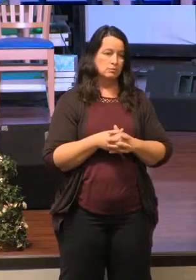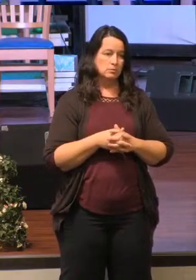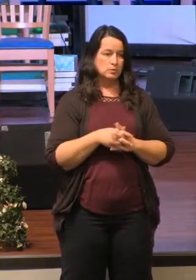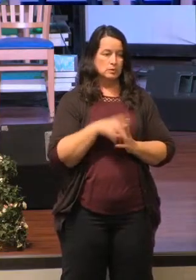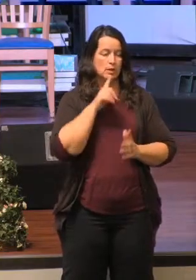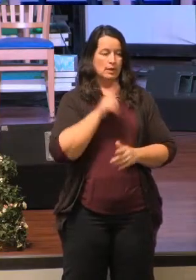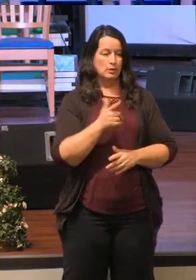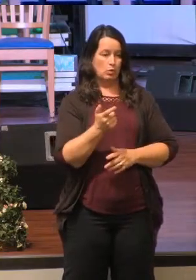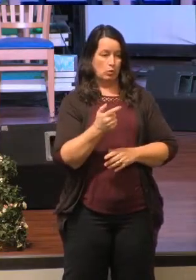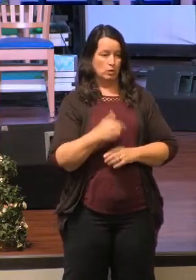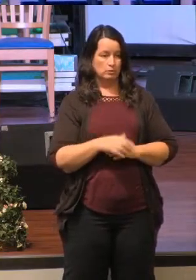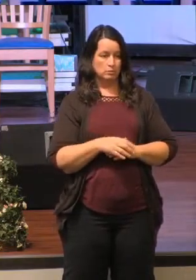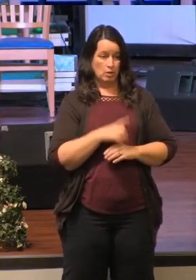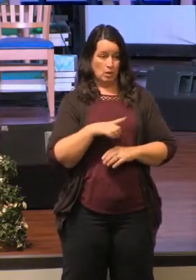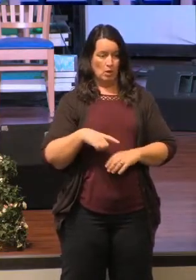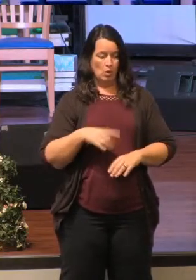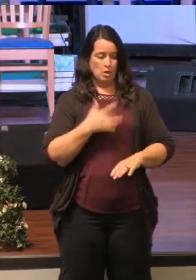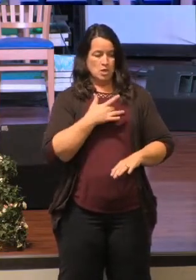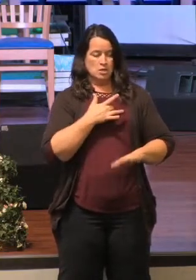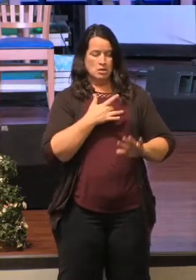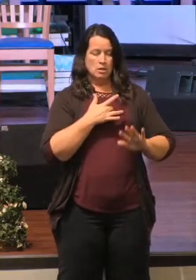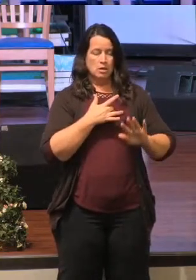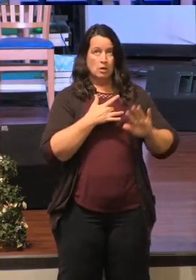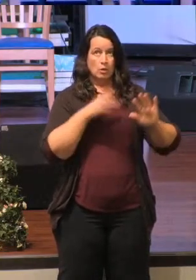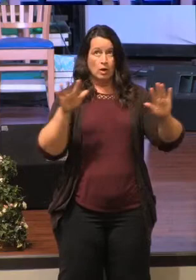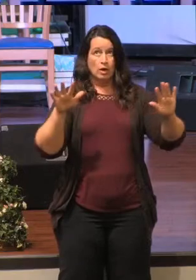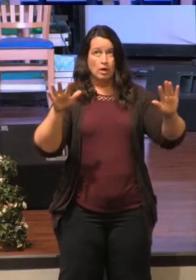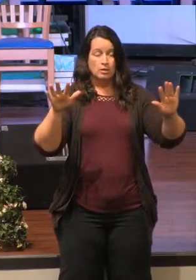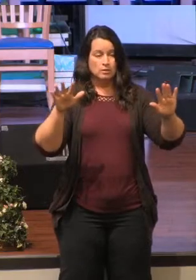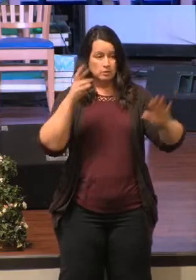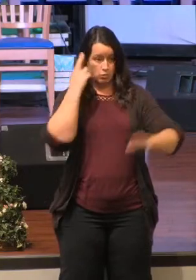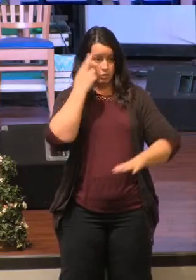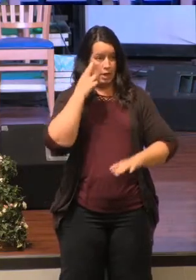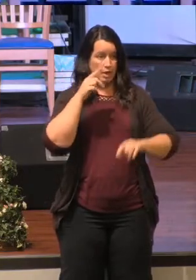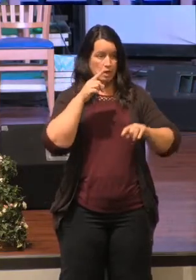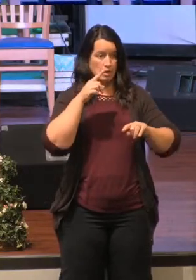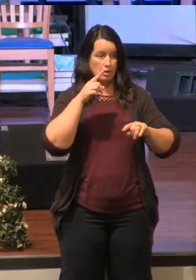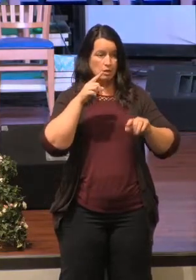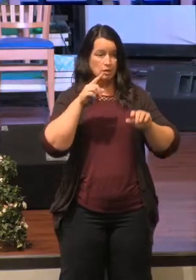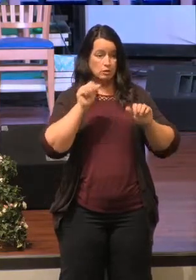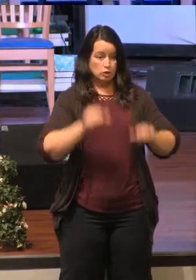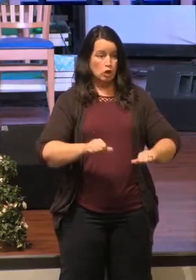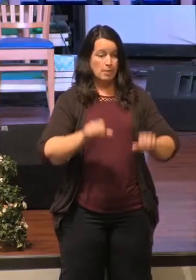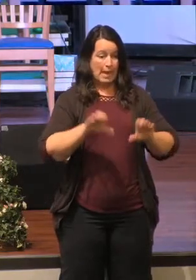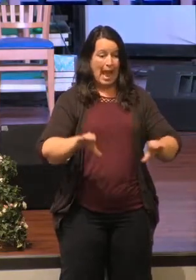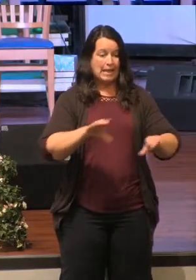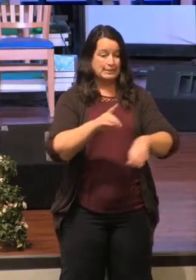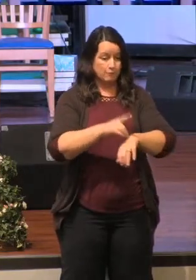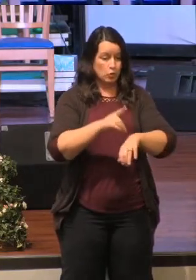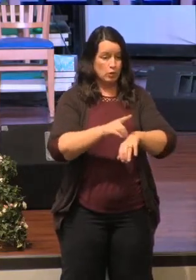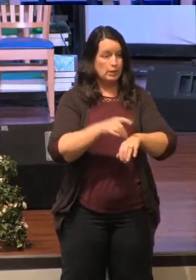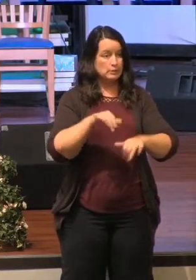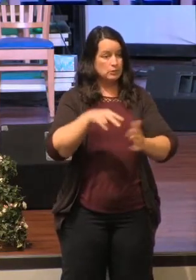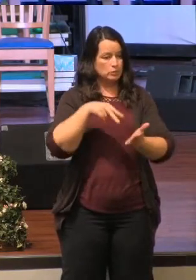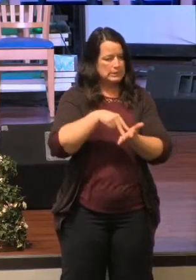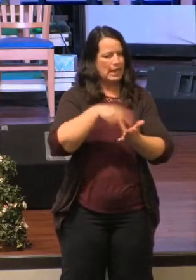21 years of age, when the Lord really got a hold of me, and I realized you could be on active duty and stand for